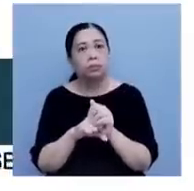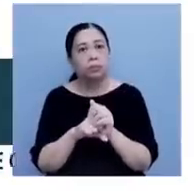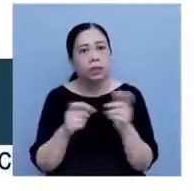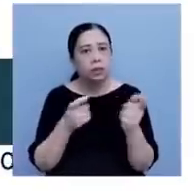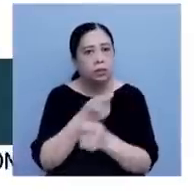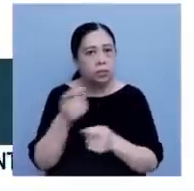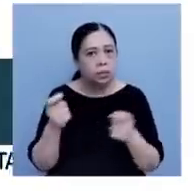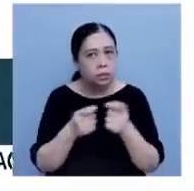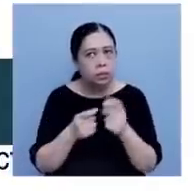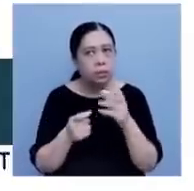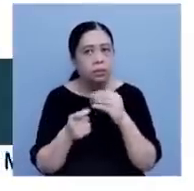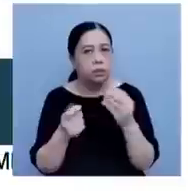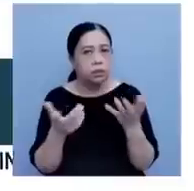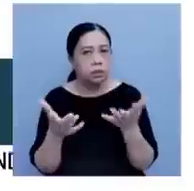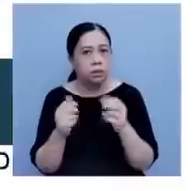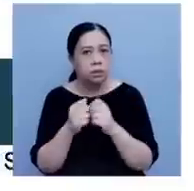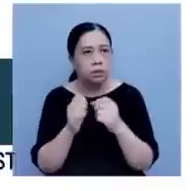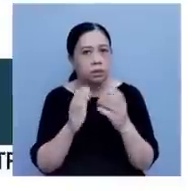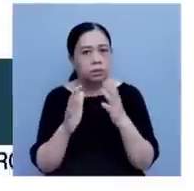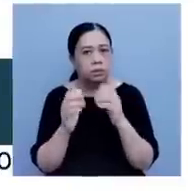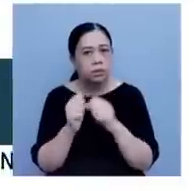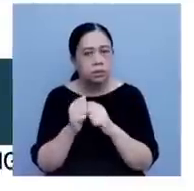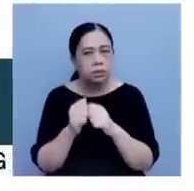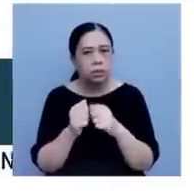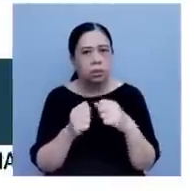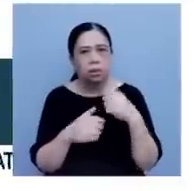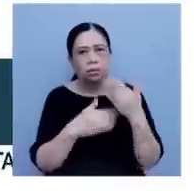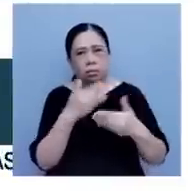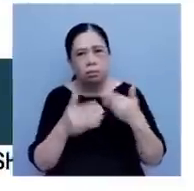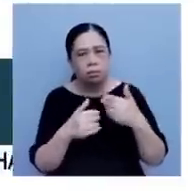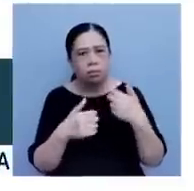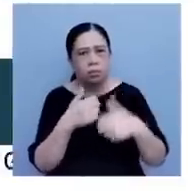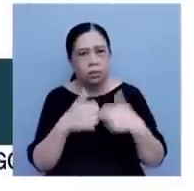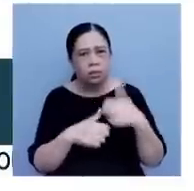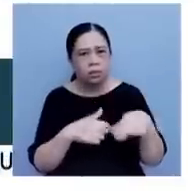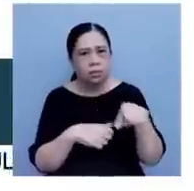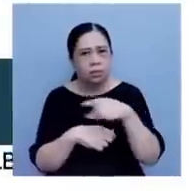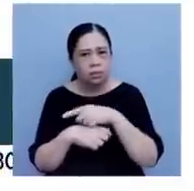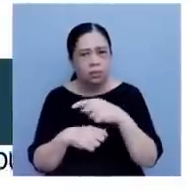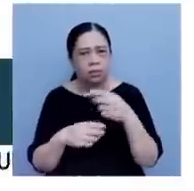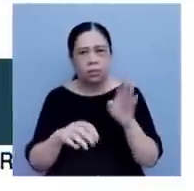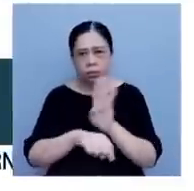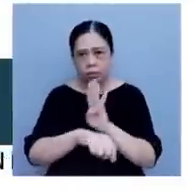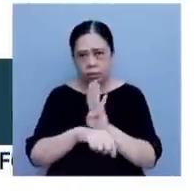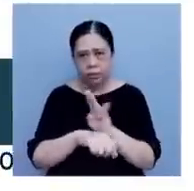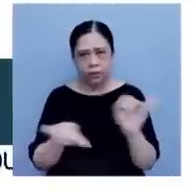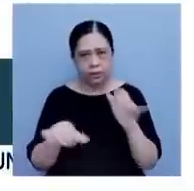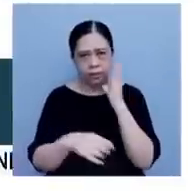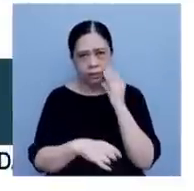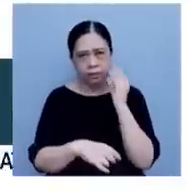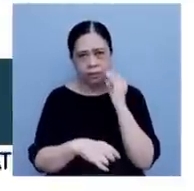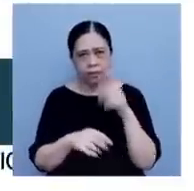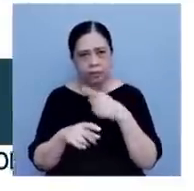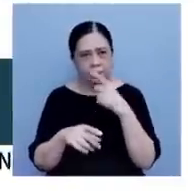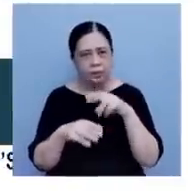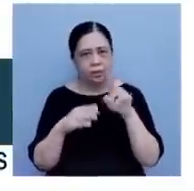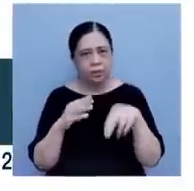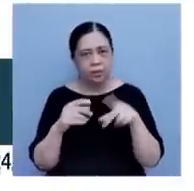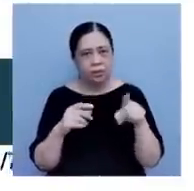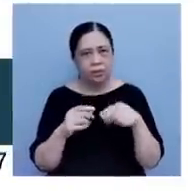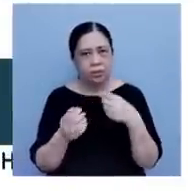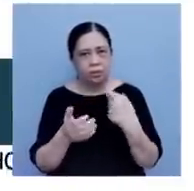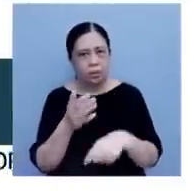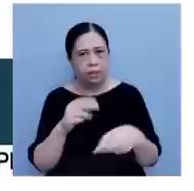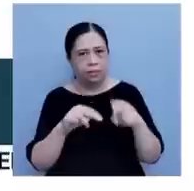traders end up facing operating losses, as in the current situation as a result of the mandated price ceilings,